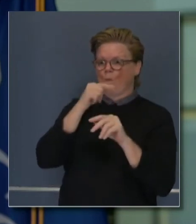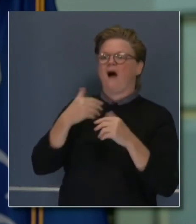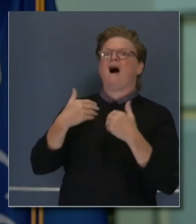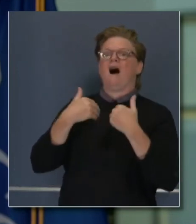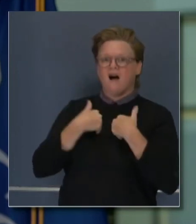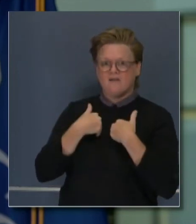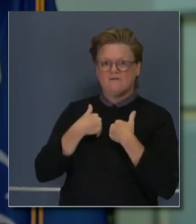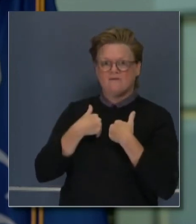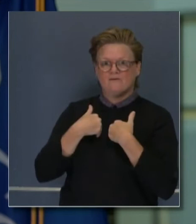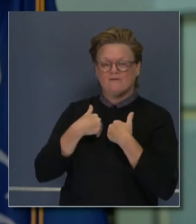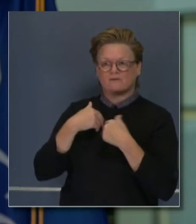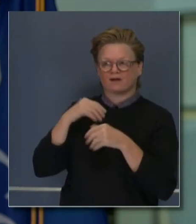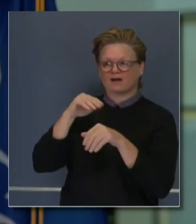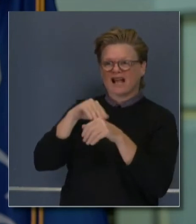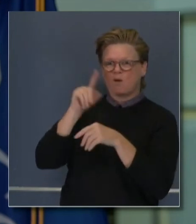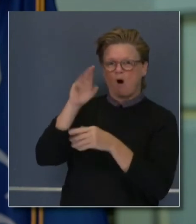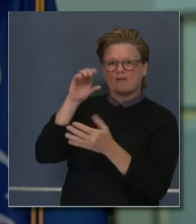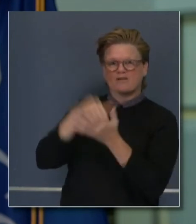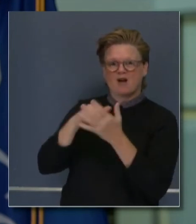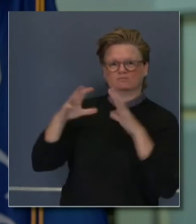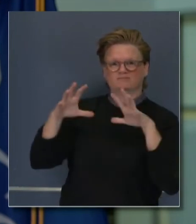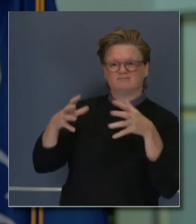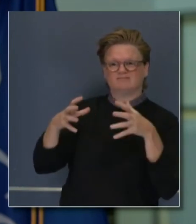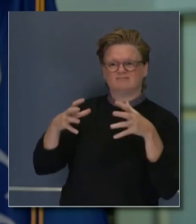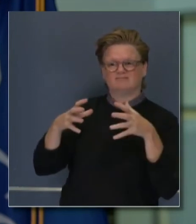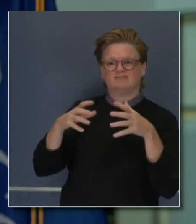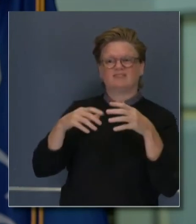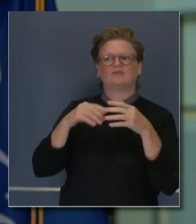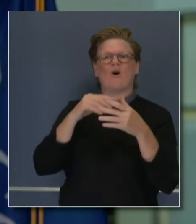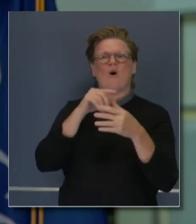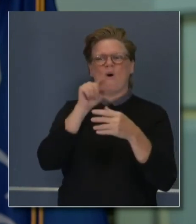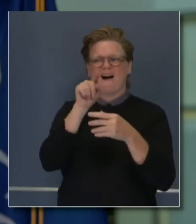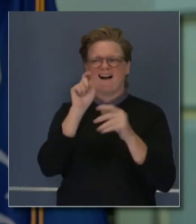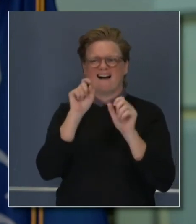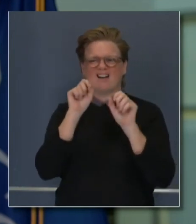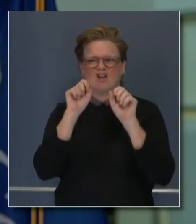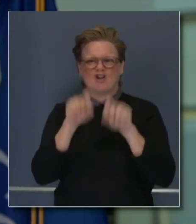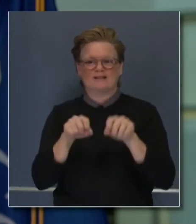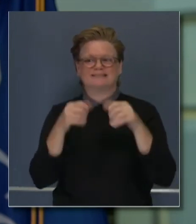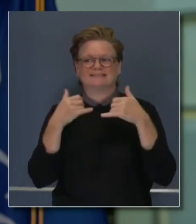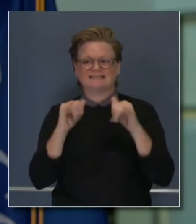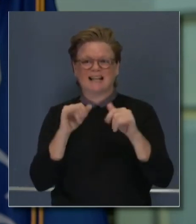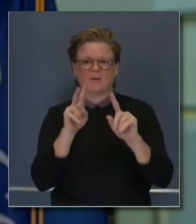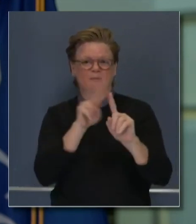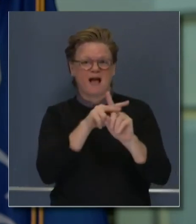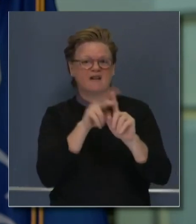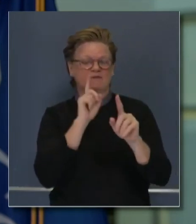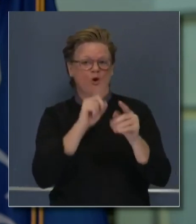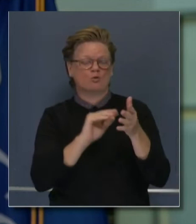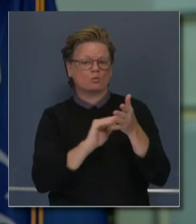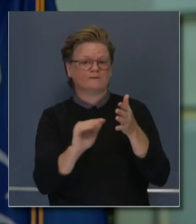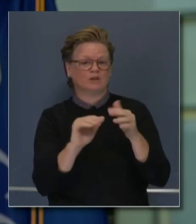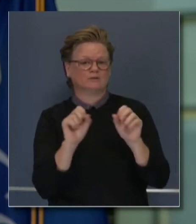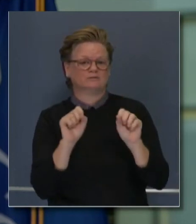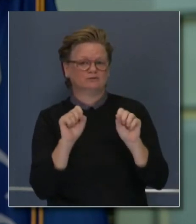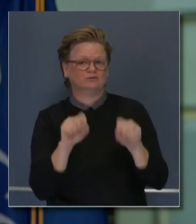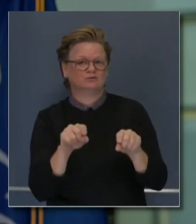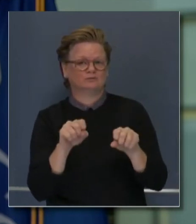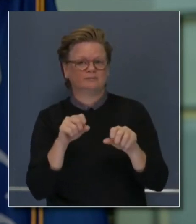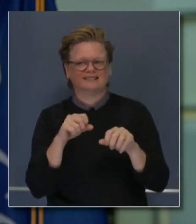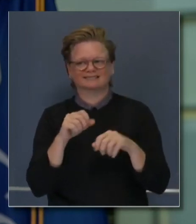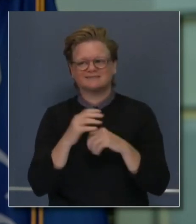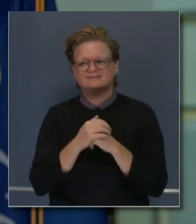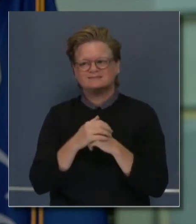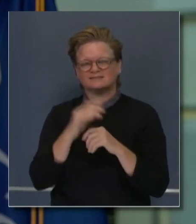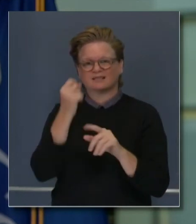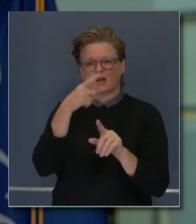to 14, ability to still pursue the waiver. I think part of your question also is, well, what happens to a county that